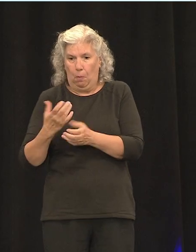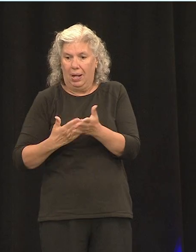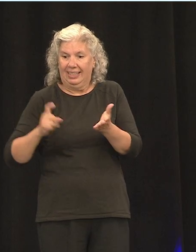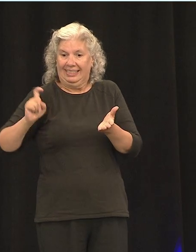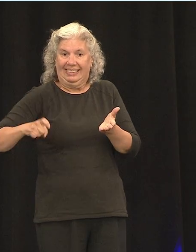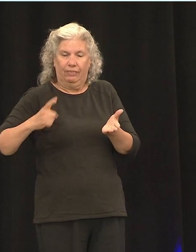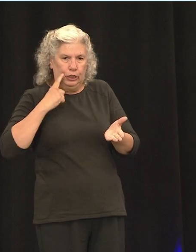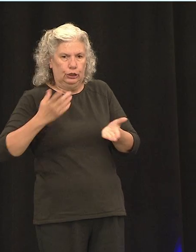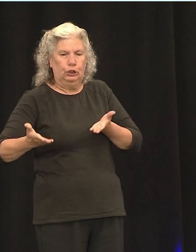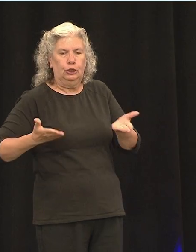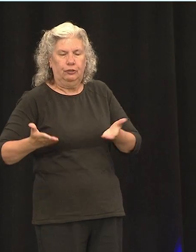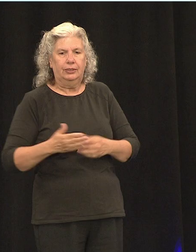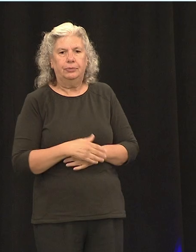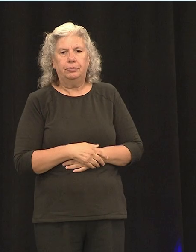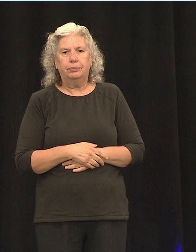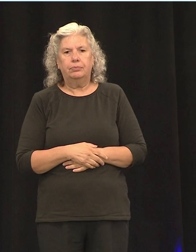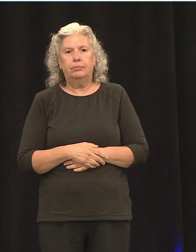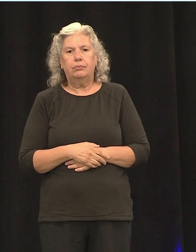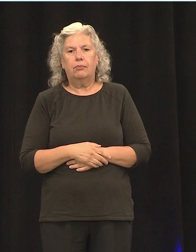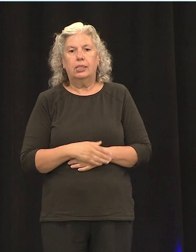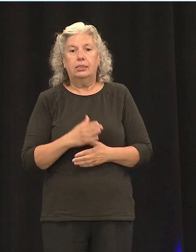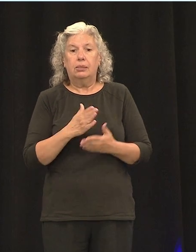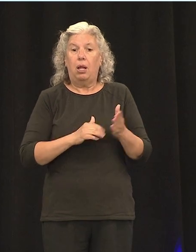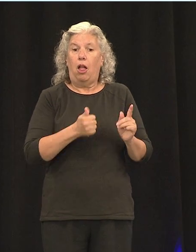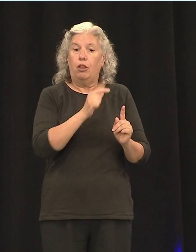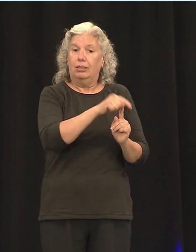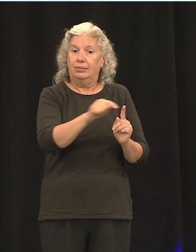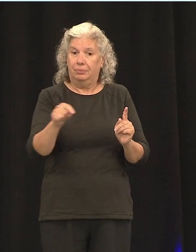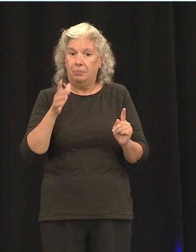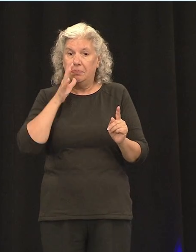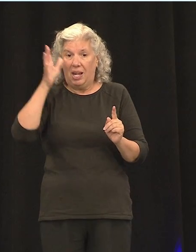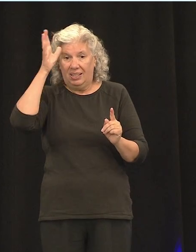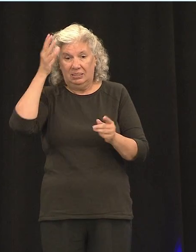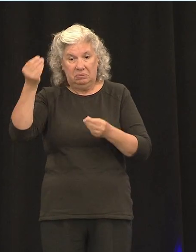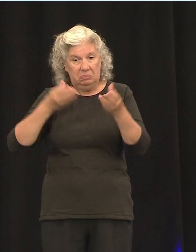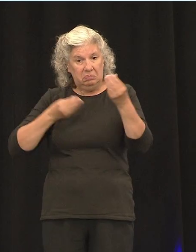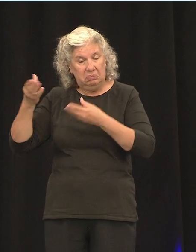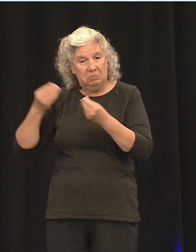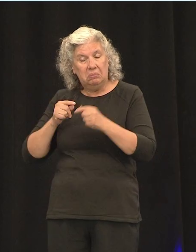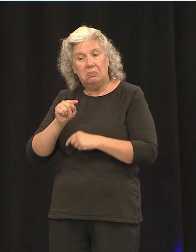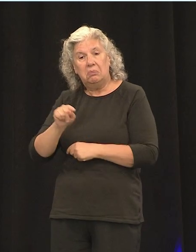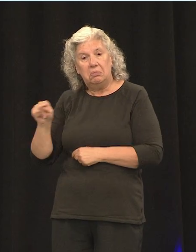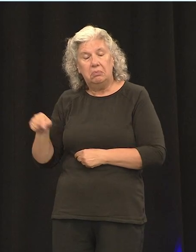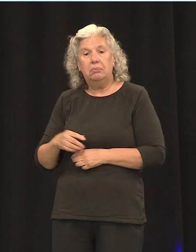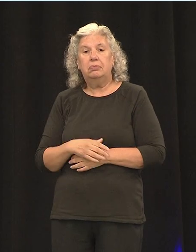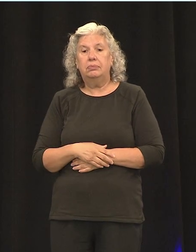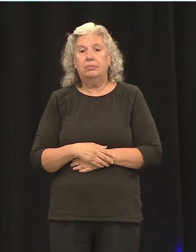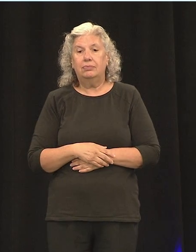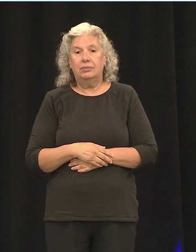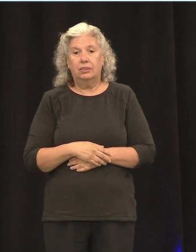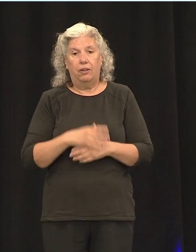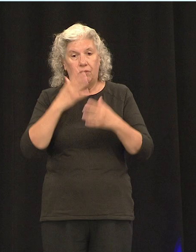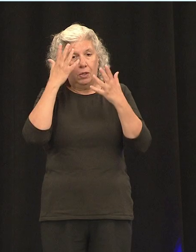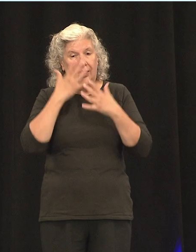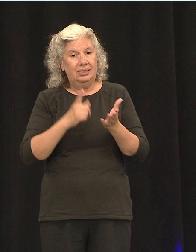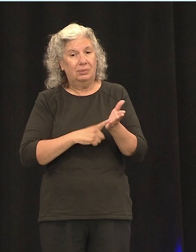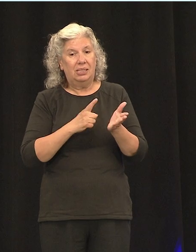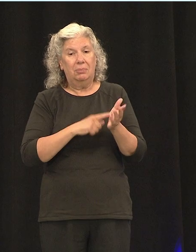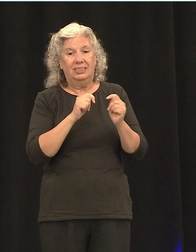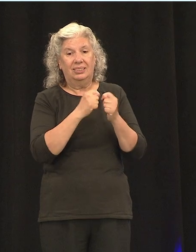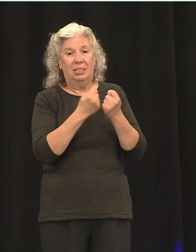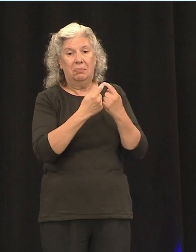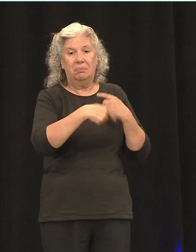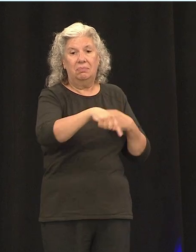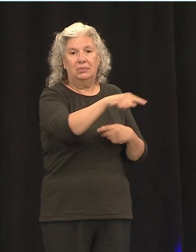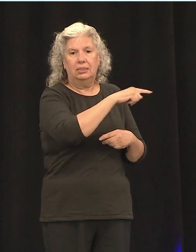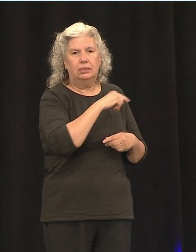Some other things that parents have reported that unfortunately sometimes teams don't understand and value different